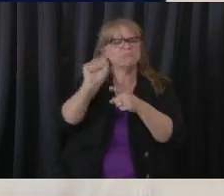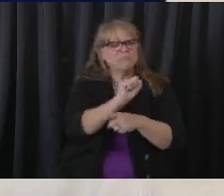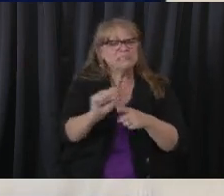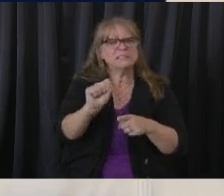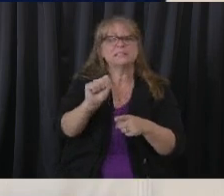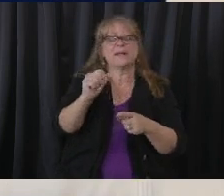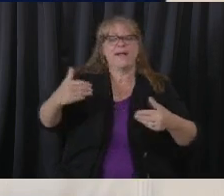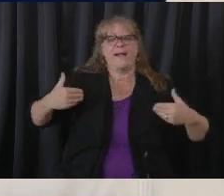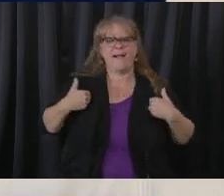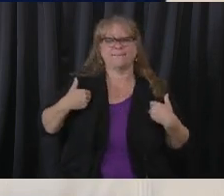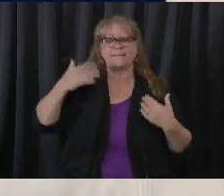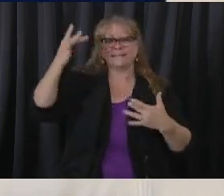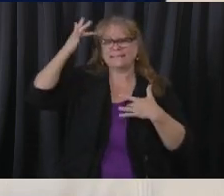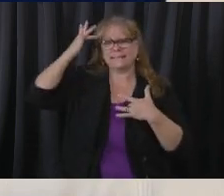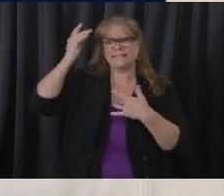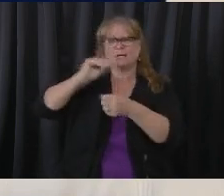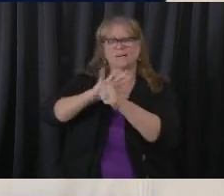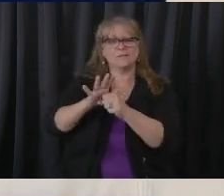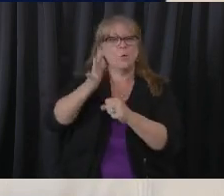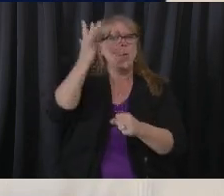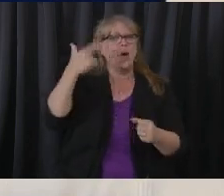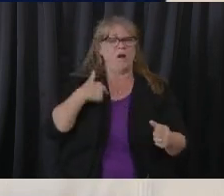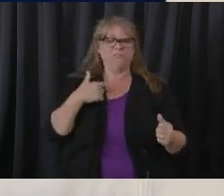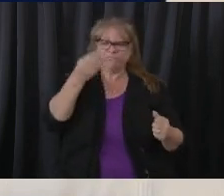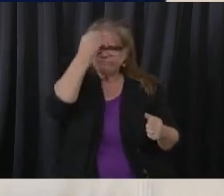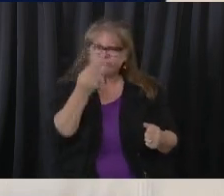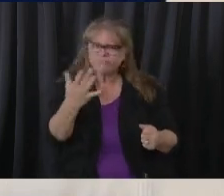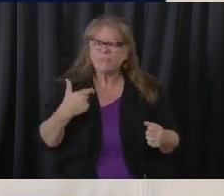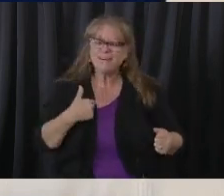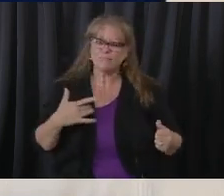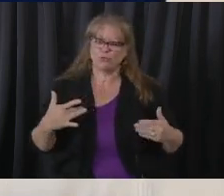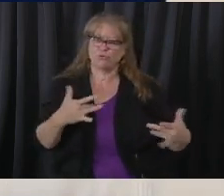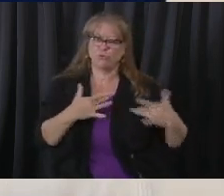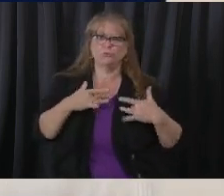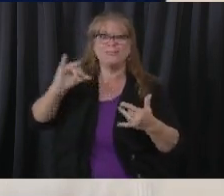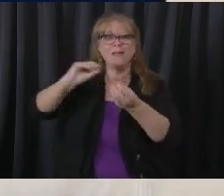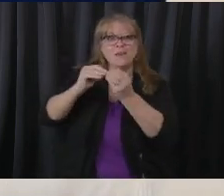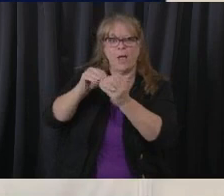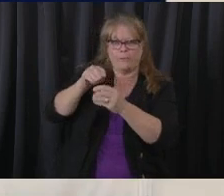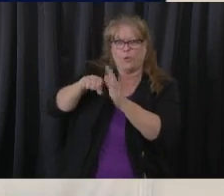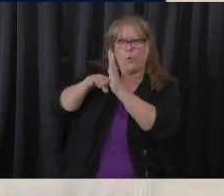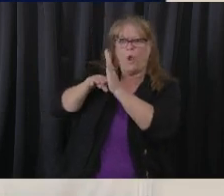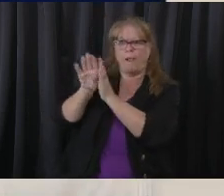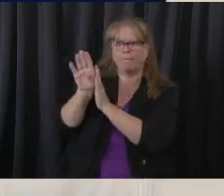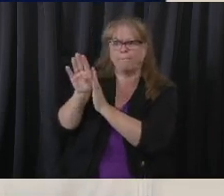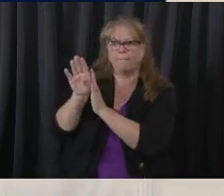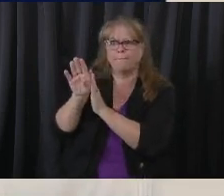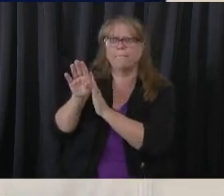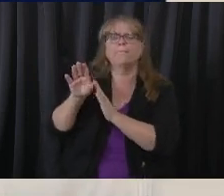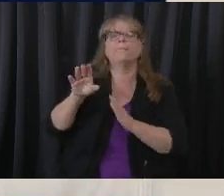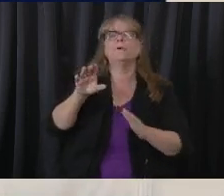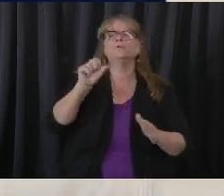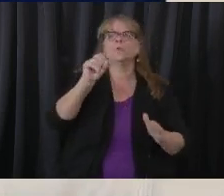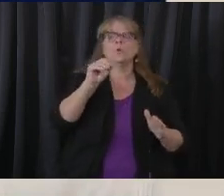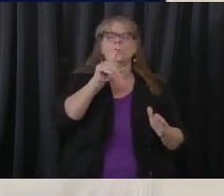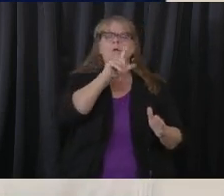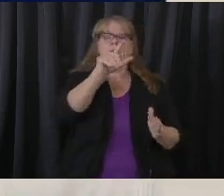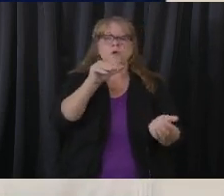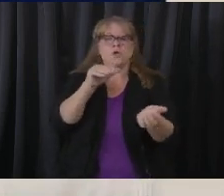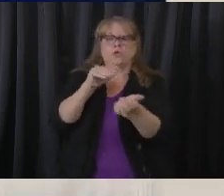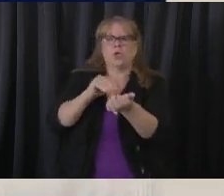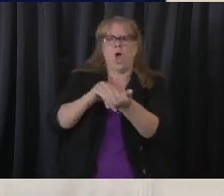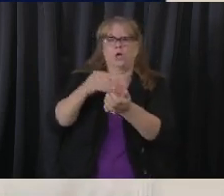a plateau, and Dr. Rachel Herlihy will be here to talk about it. In some areas of the state, the cases continue to go up. Really, what we watch and what's